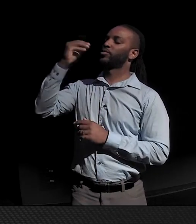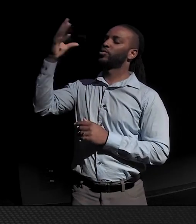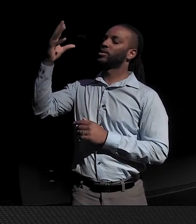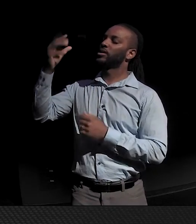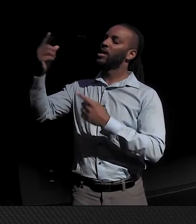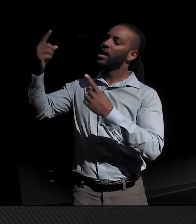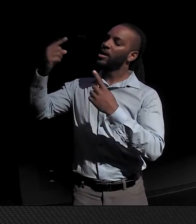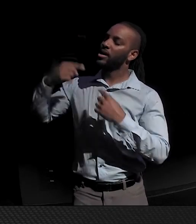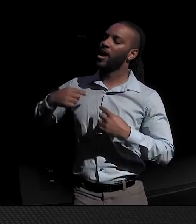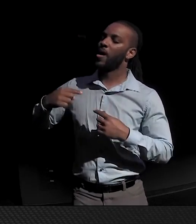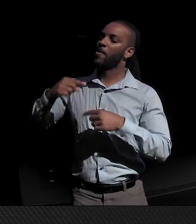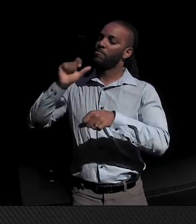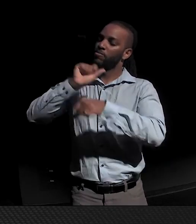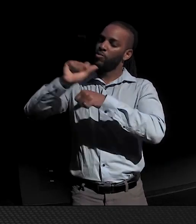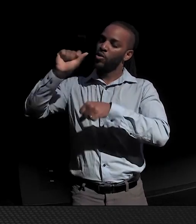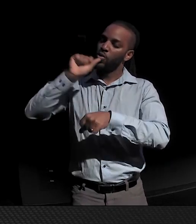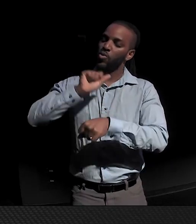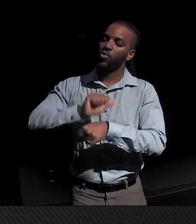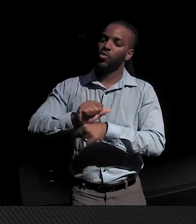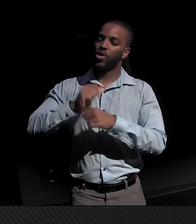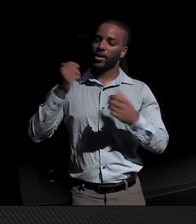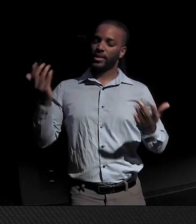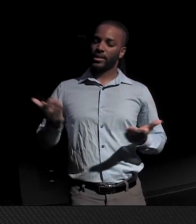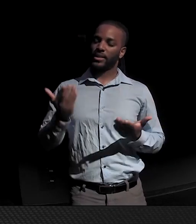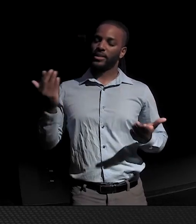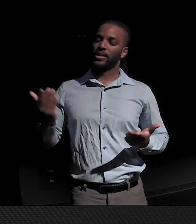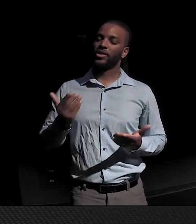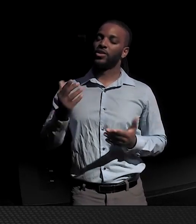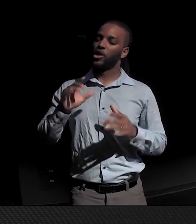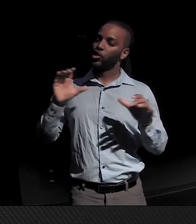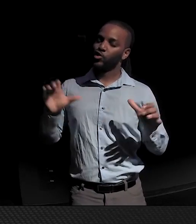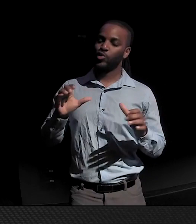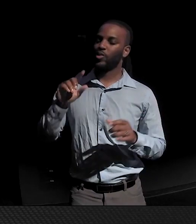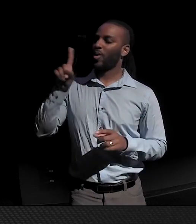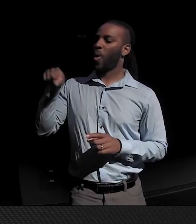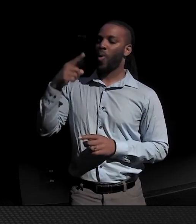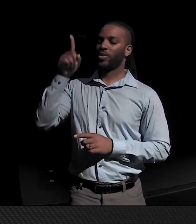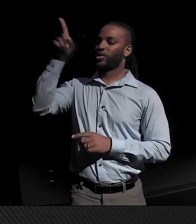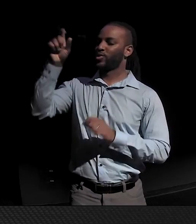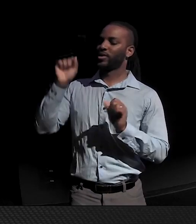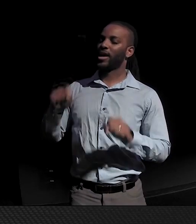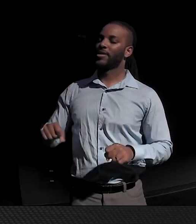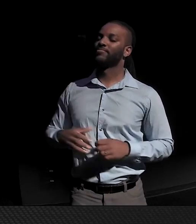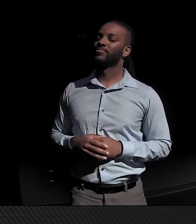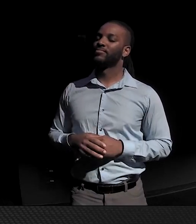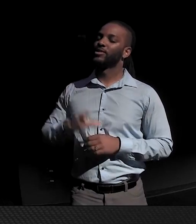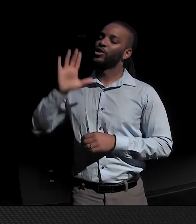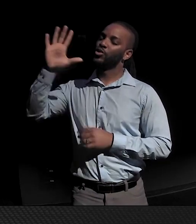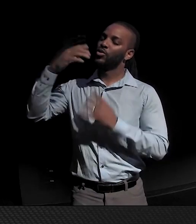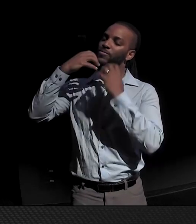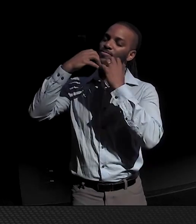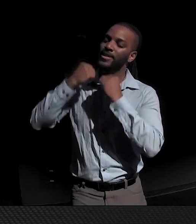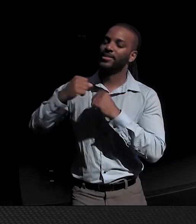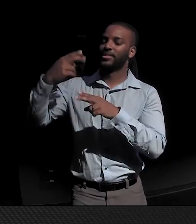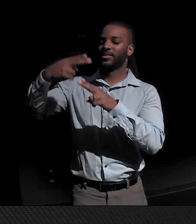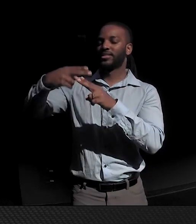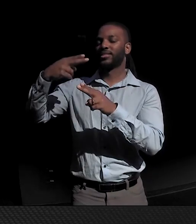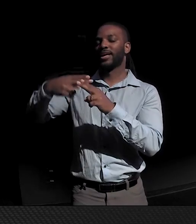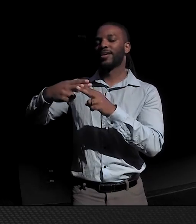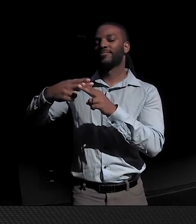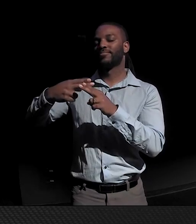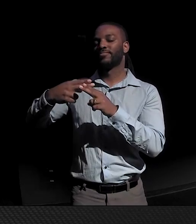Come and move in the power of your presence and do what only you can do. It's in your most precious name we